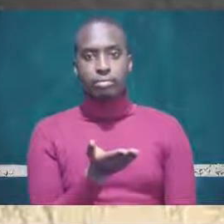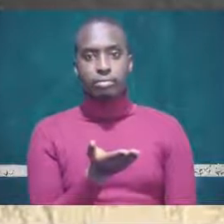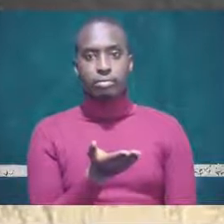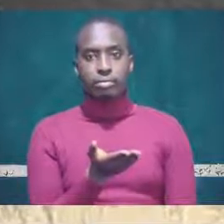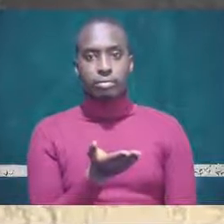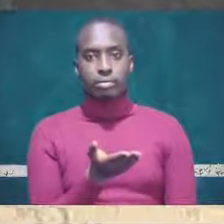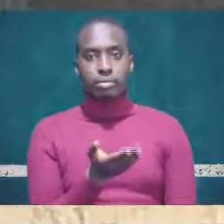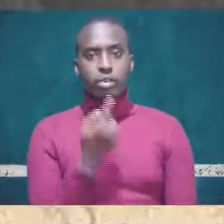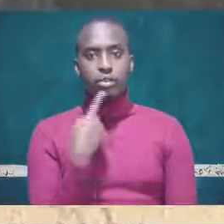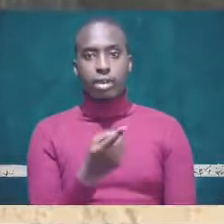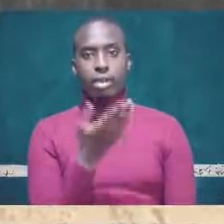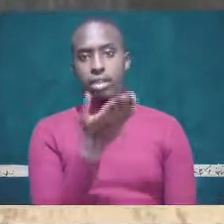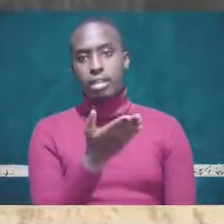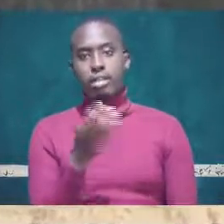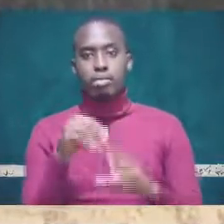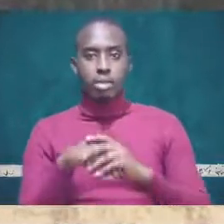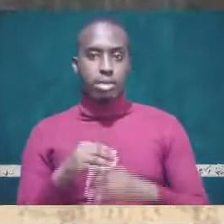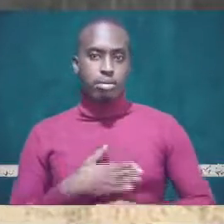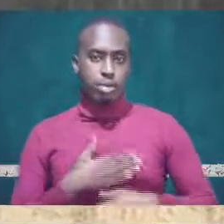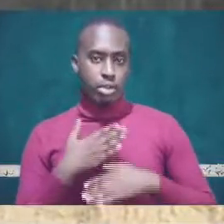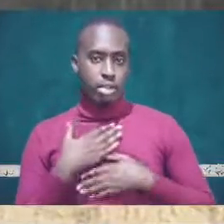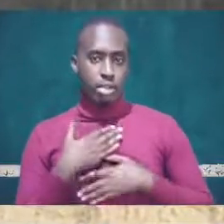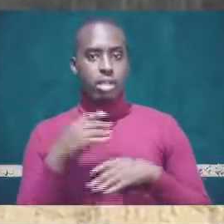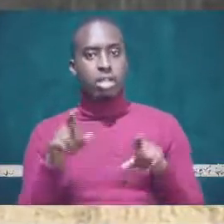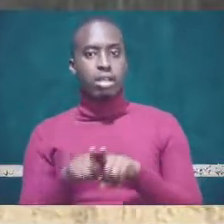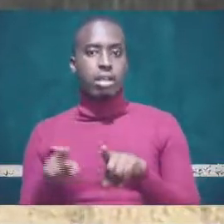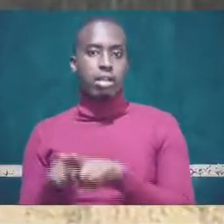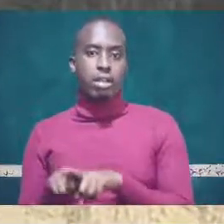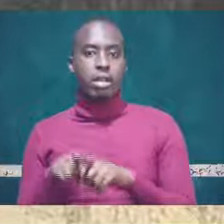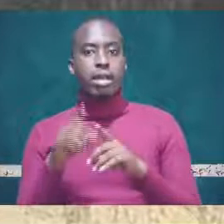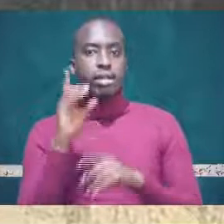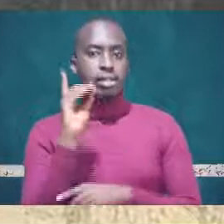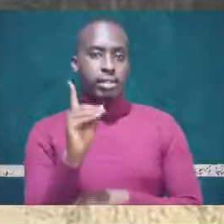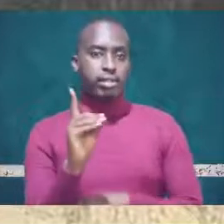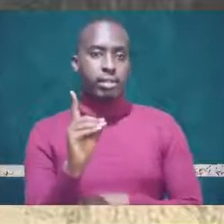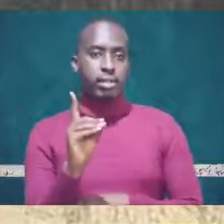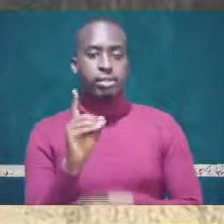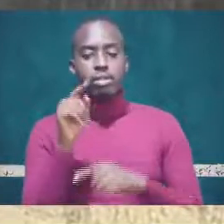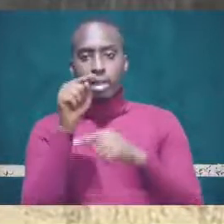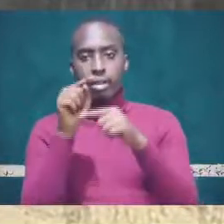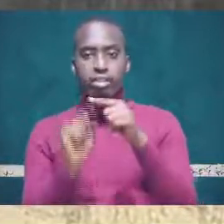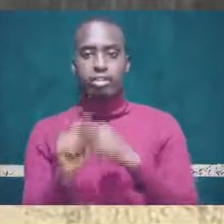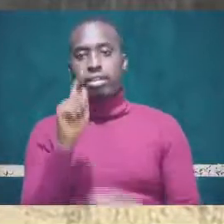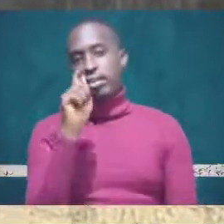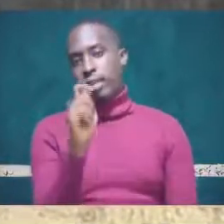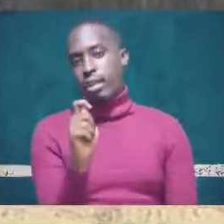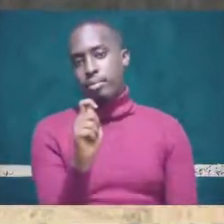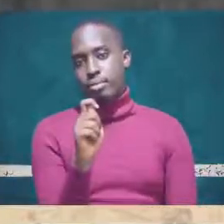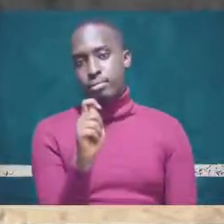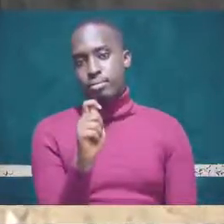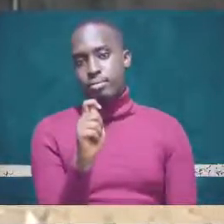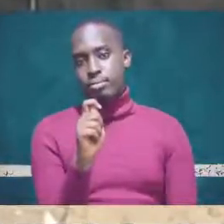That speed of a body is equal to distance, then divided by what? By